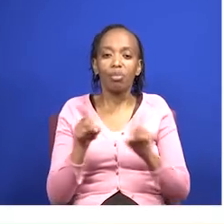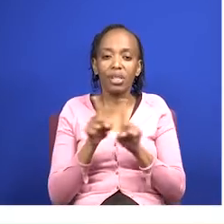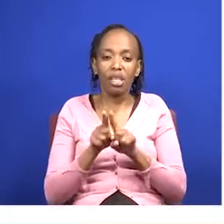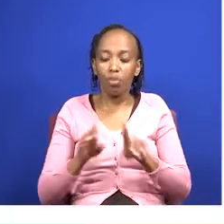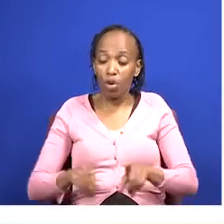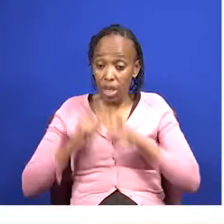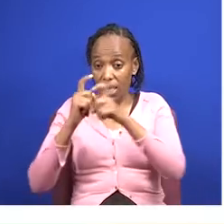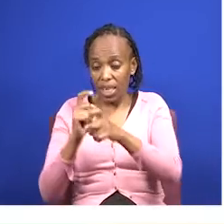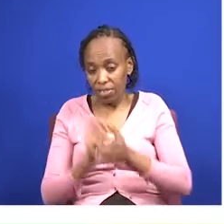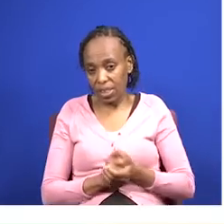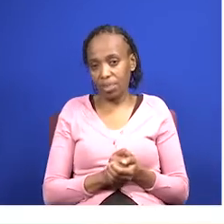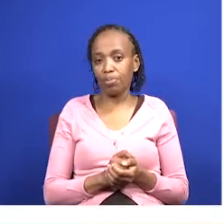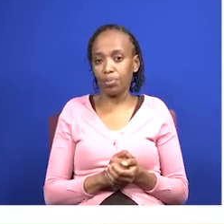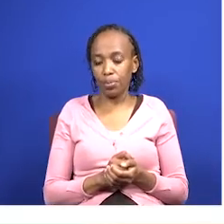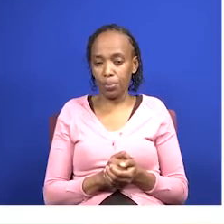You can also give a gift.